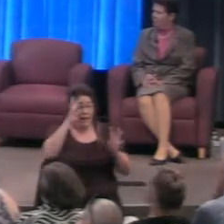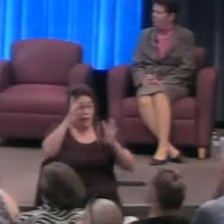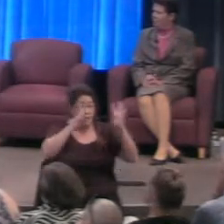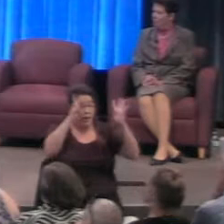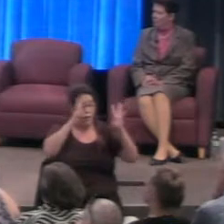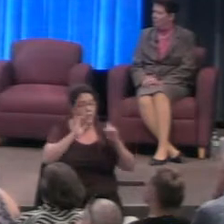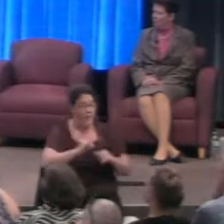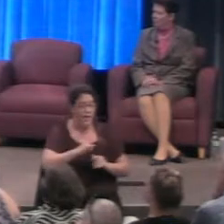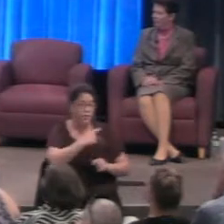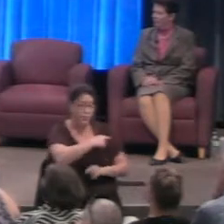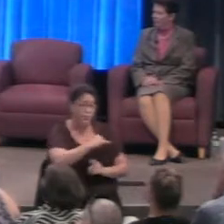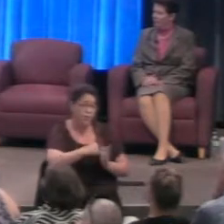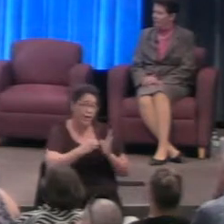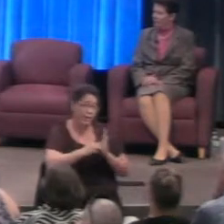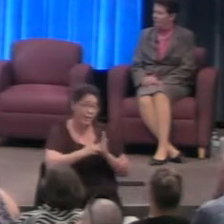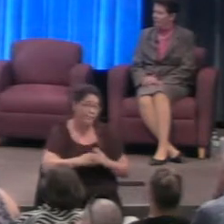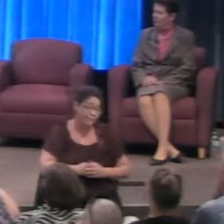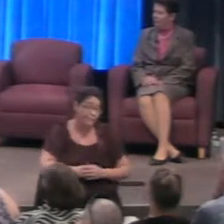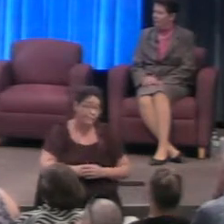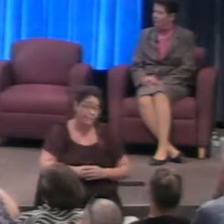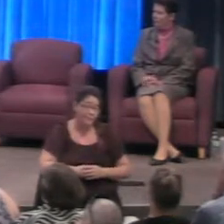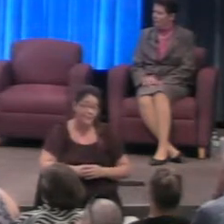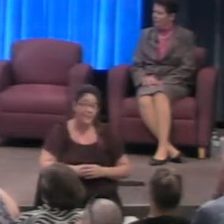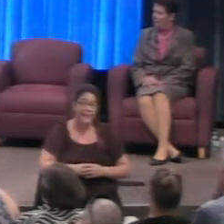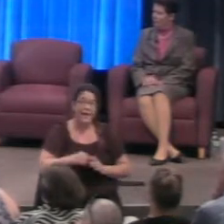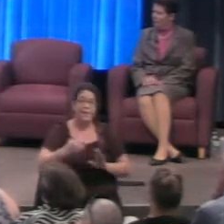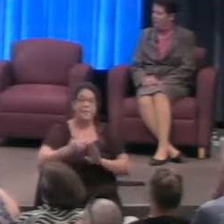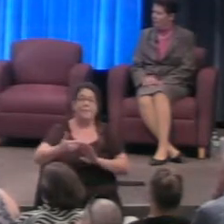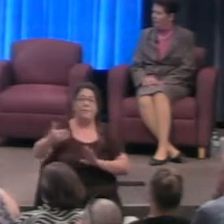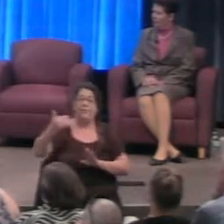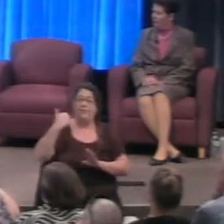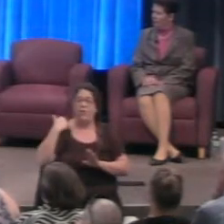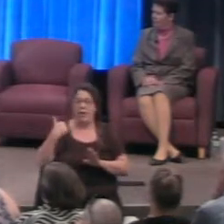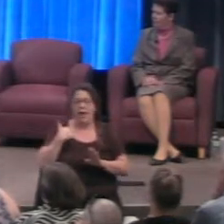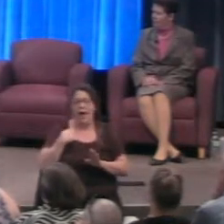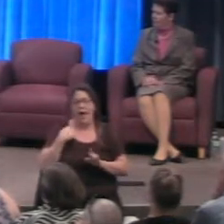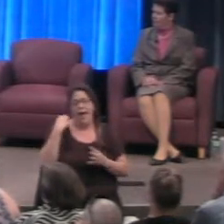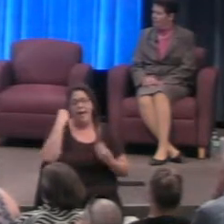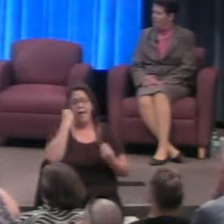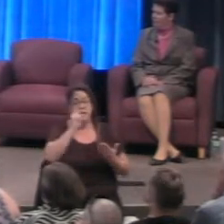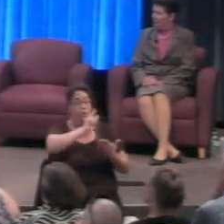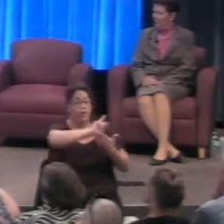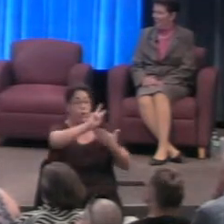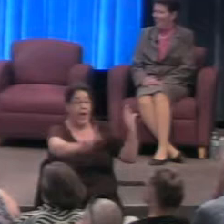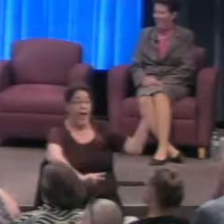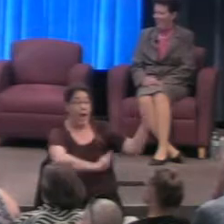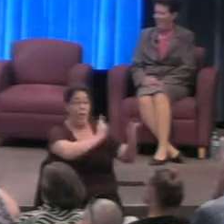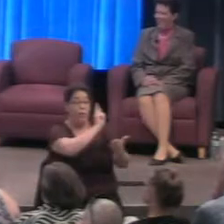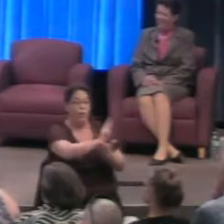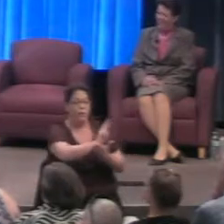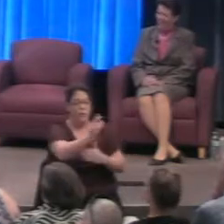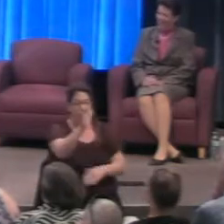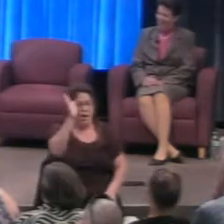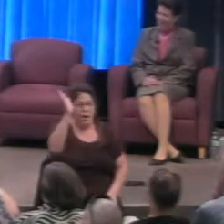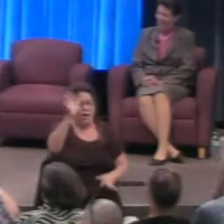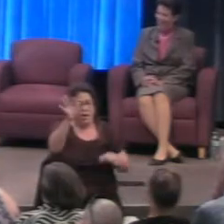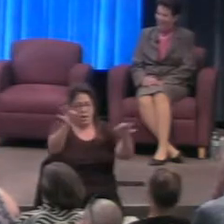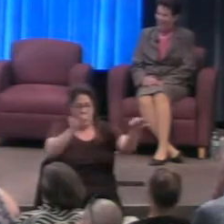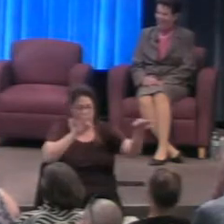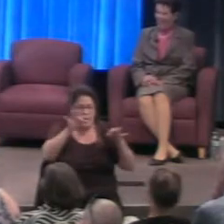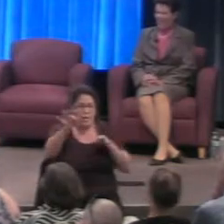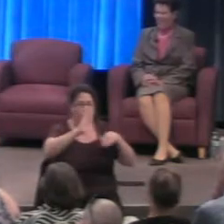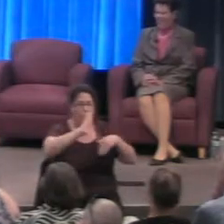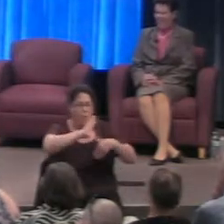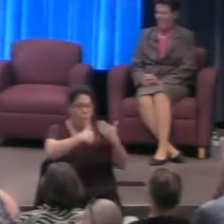that's you. But before I take about 2 hours to cover almost